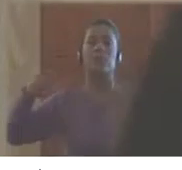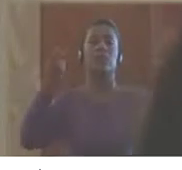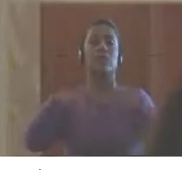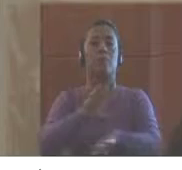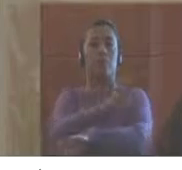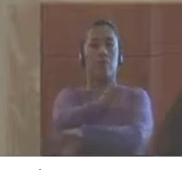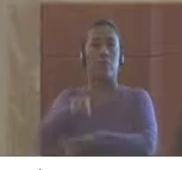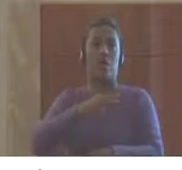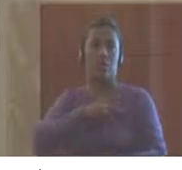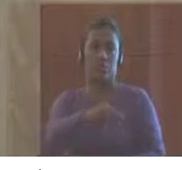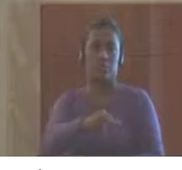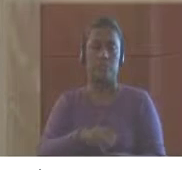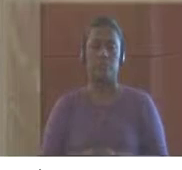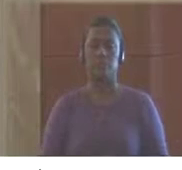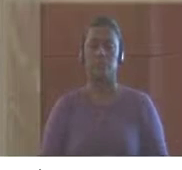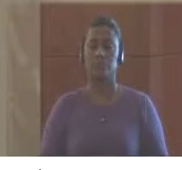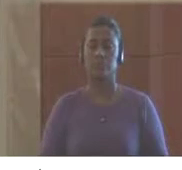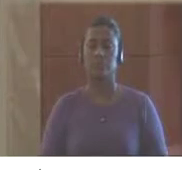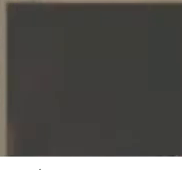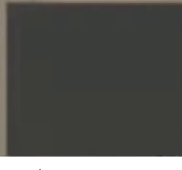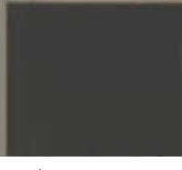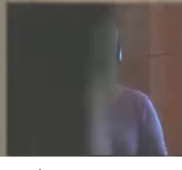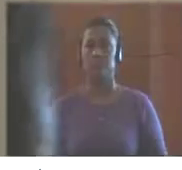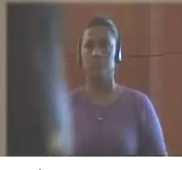regional level.